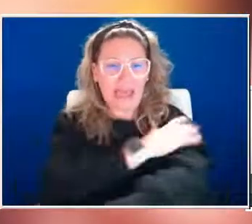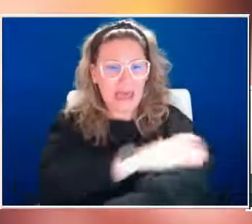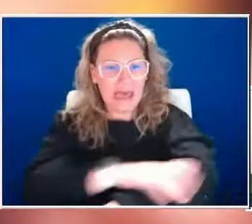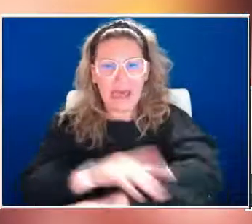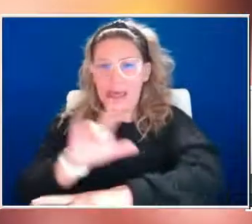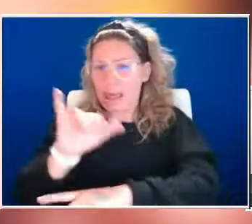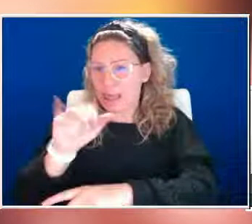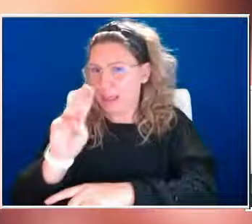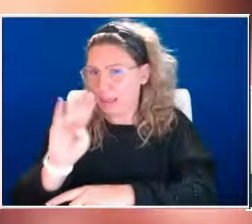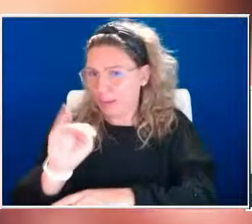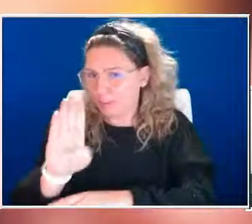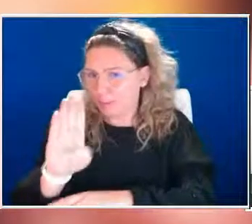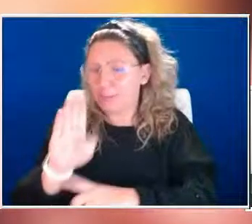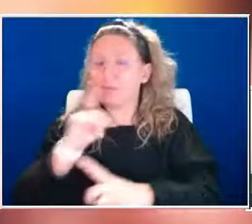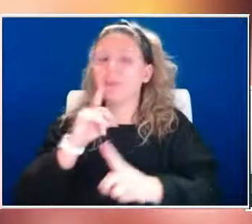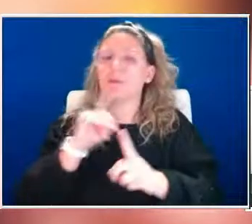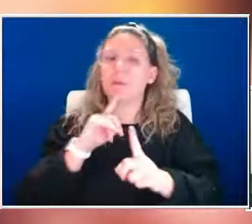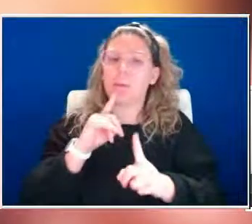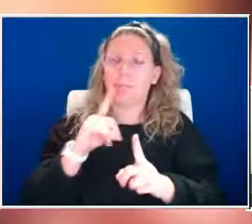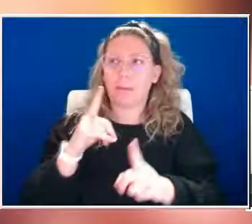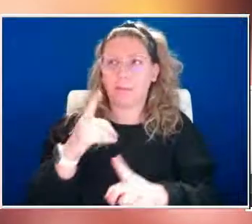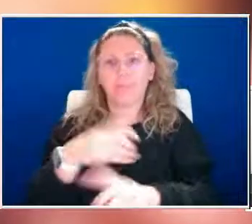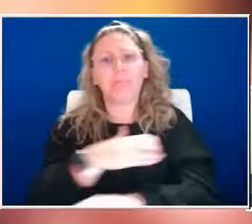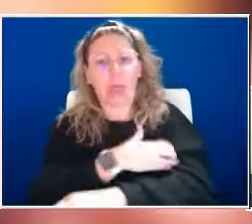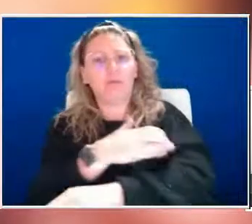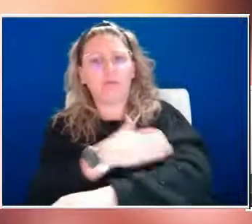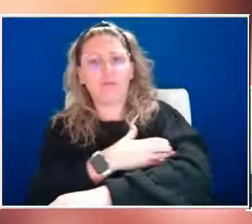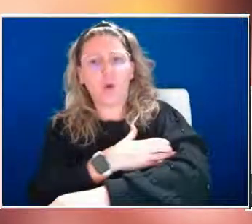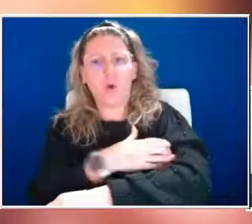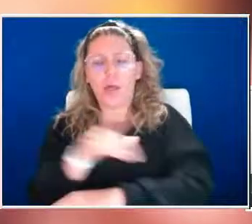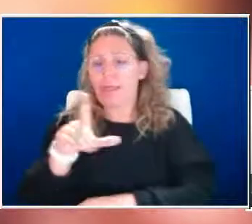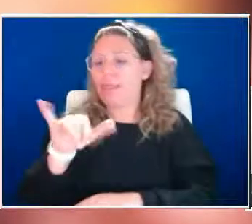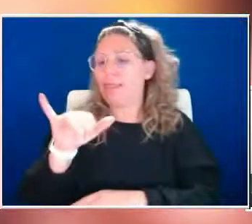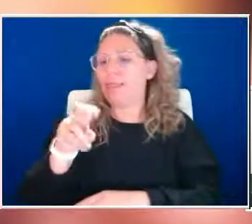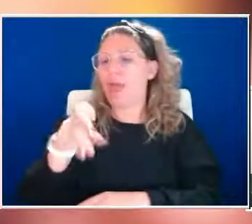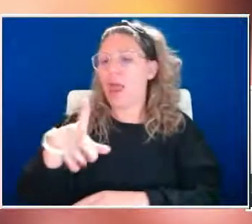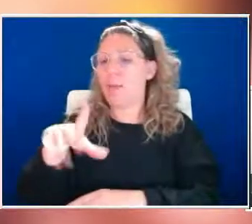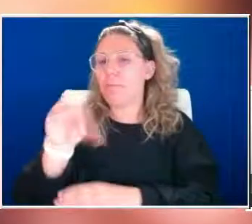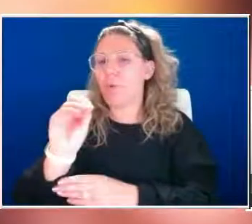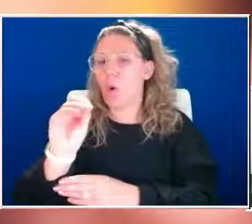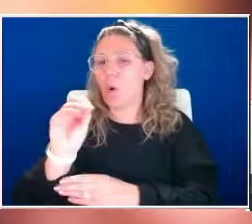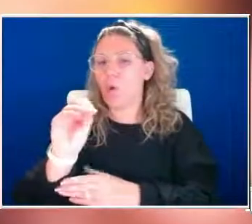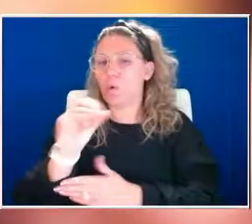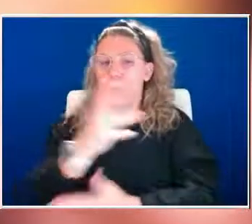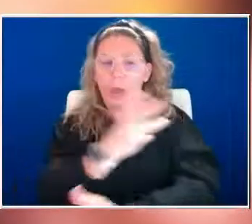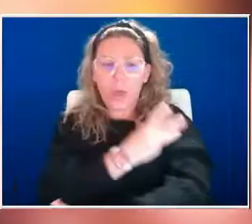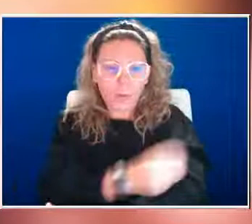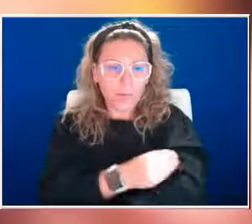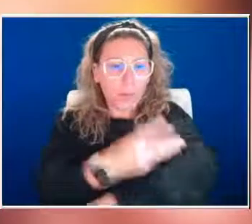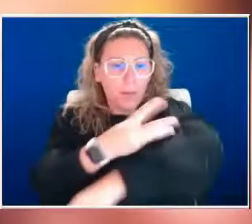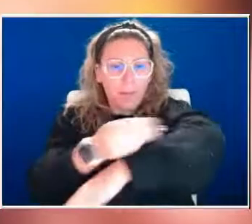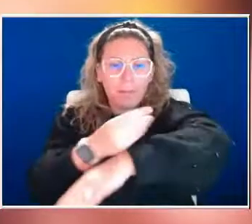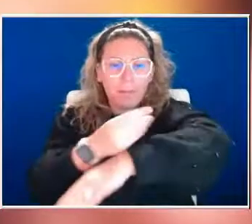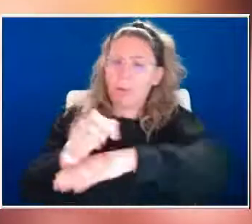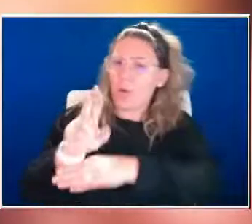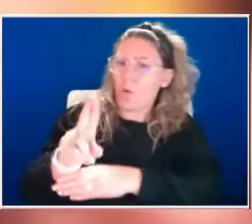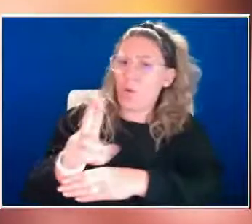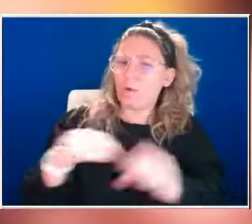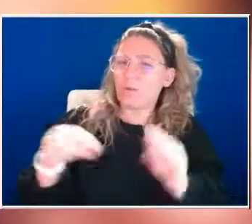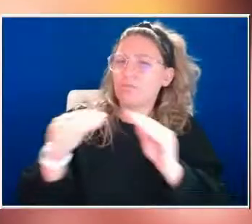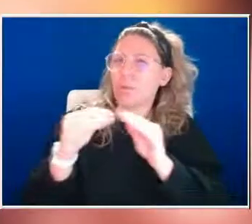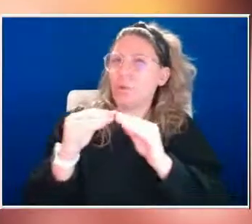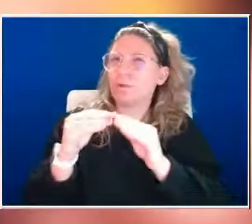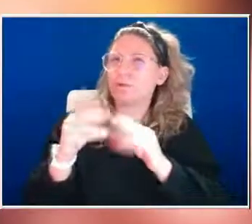a power-assisted liposuction, not only for like, the surgeon's ease as well, but just to help us like remove some of that more like